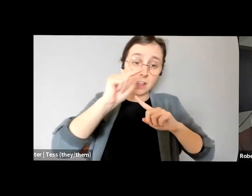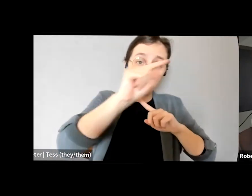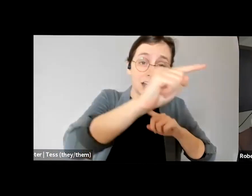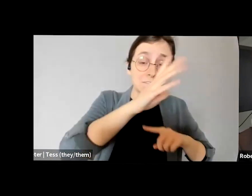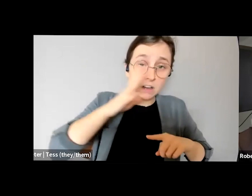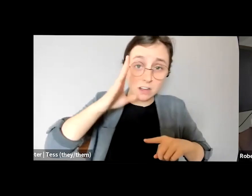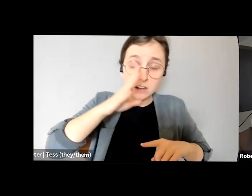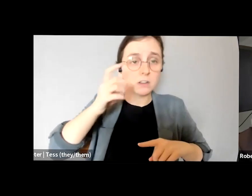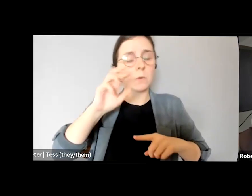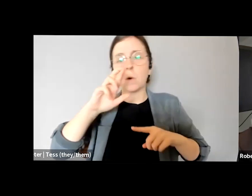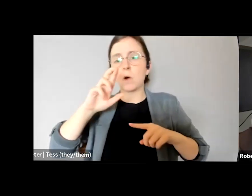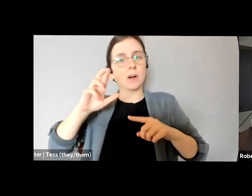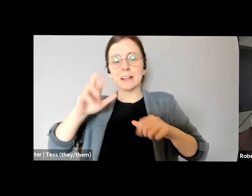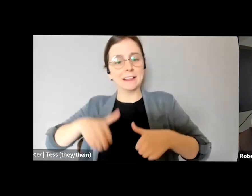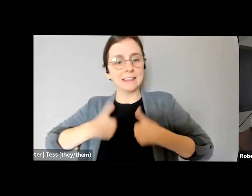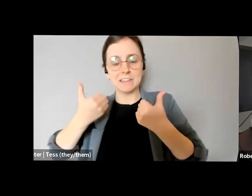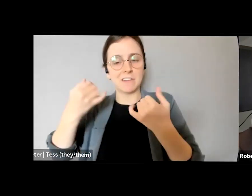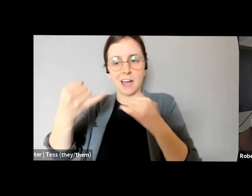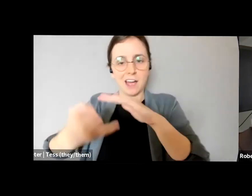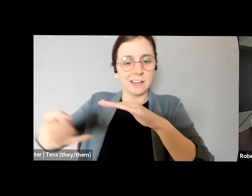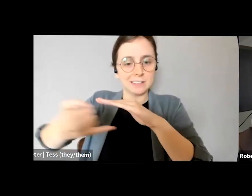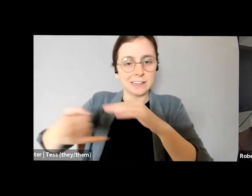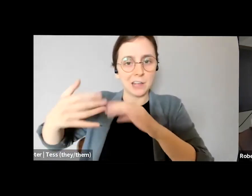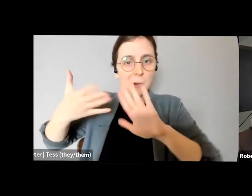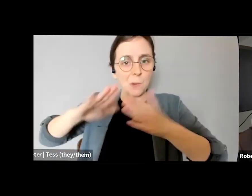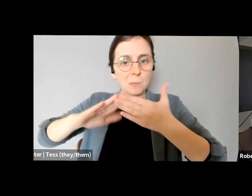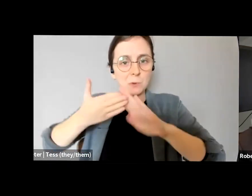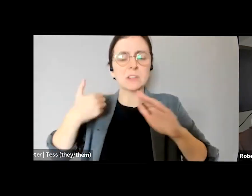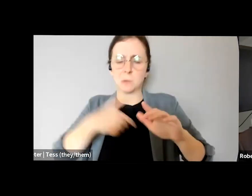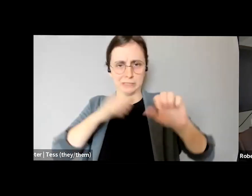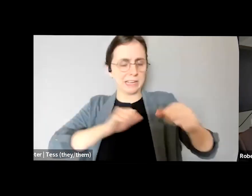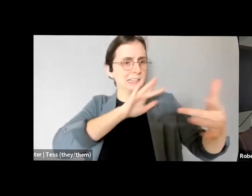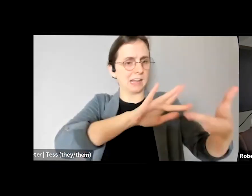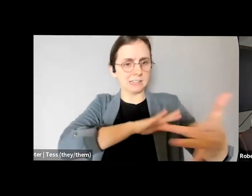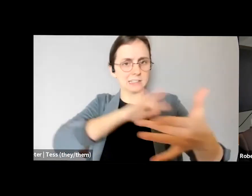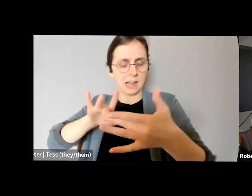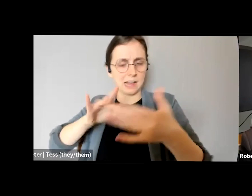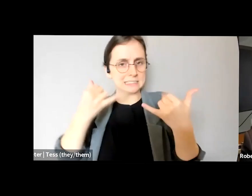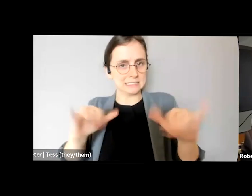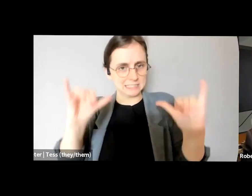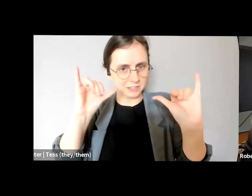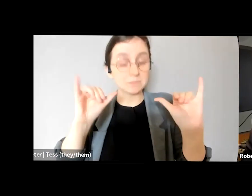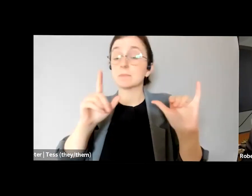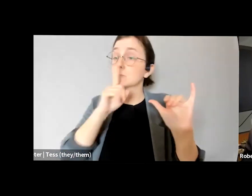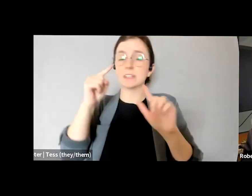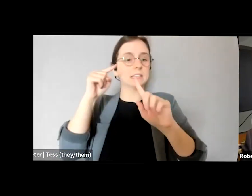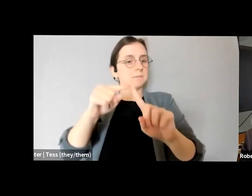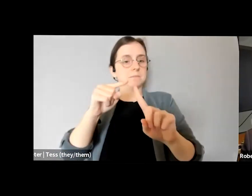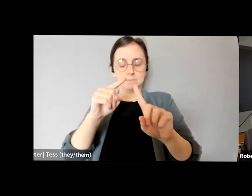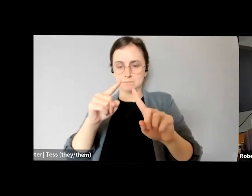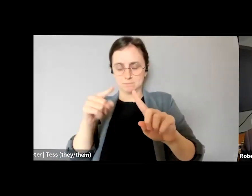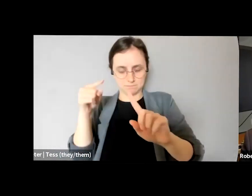improving systems and quality of care across the continuum is central to the research we support and the improvements we hope to